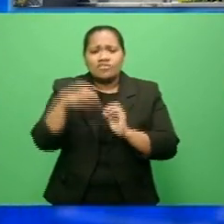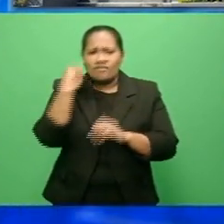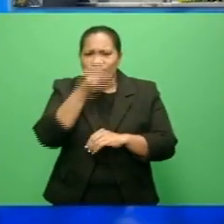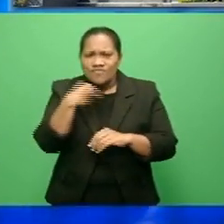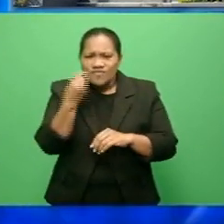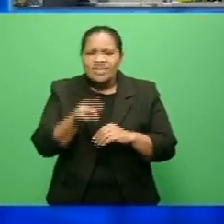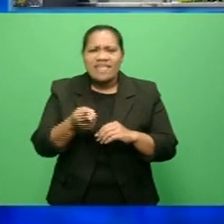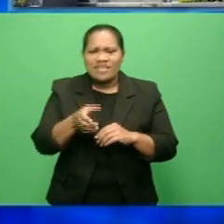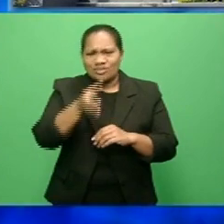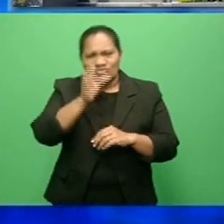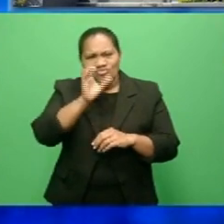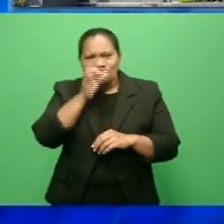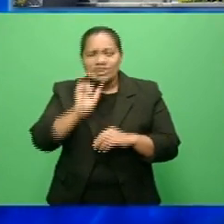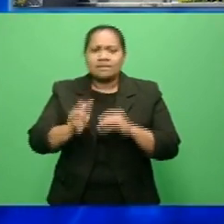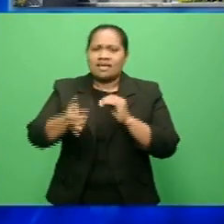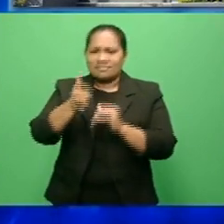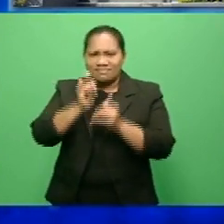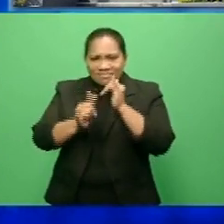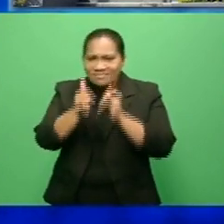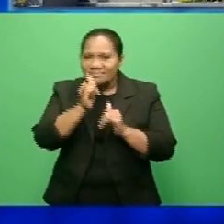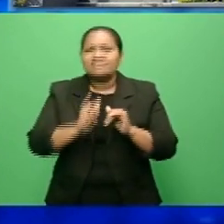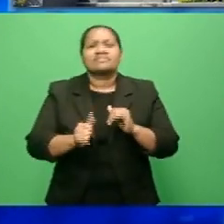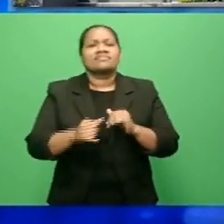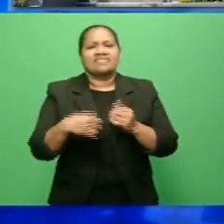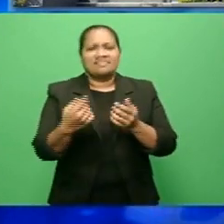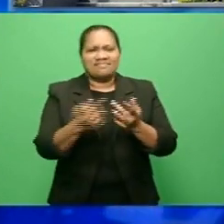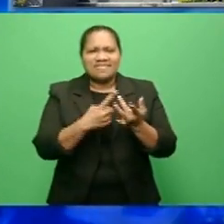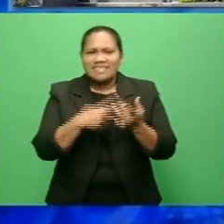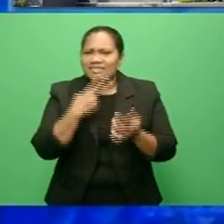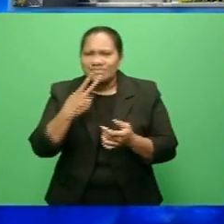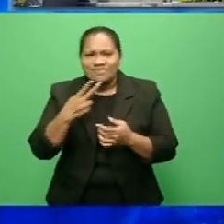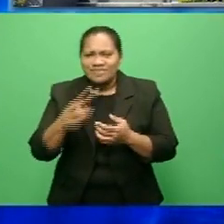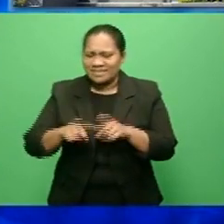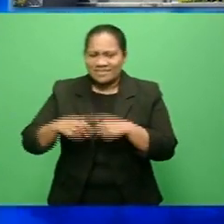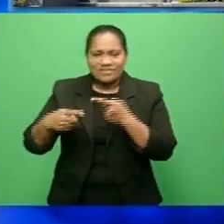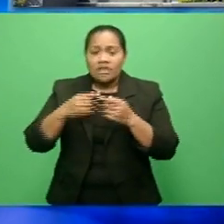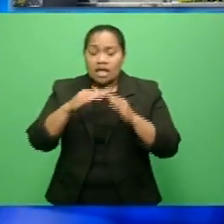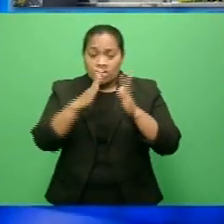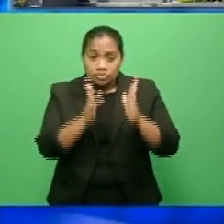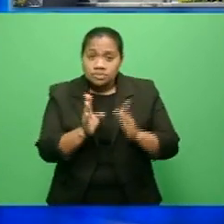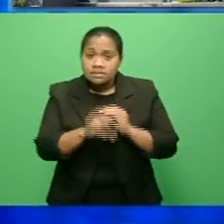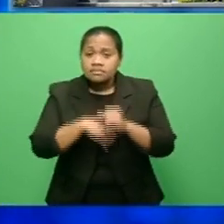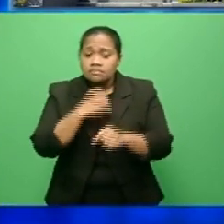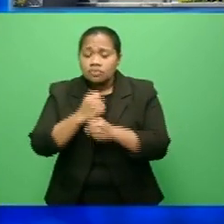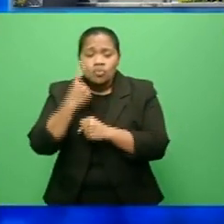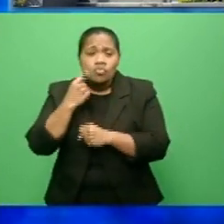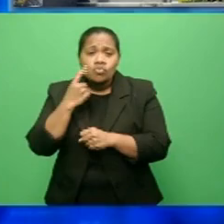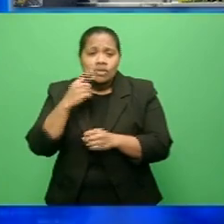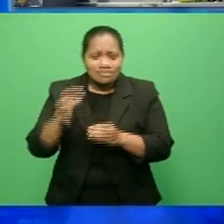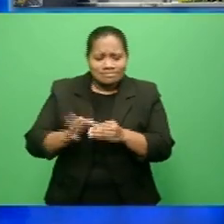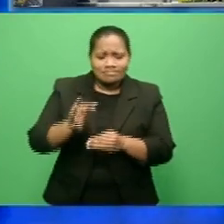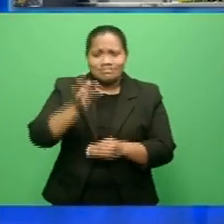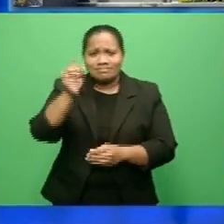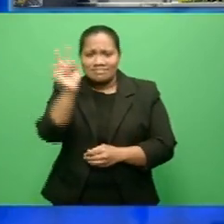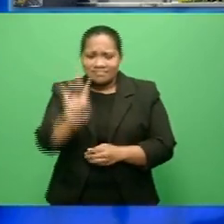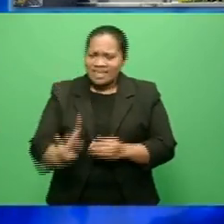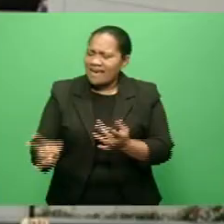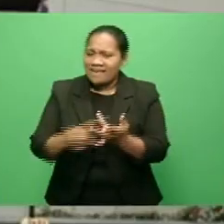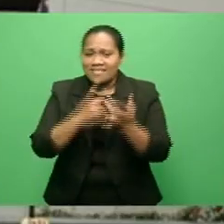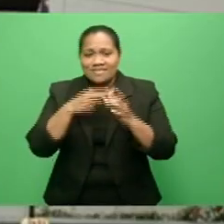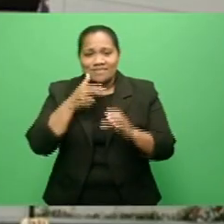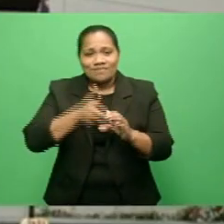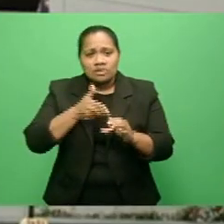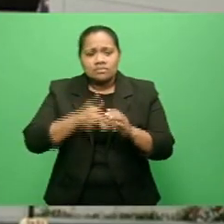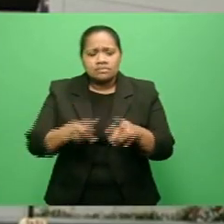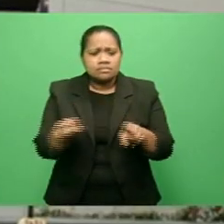beverages, alcoholic beverages, tobacco and narcotics, housing, water, electricity, gas and other fuels. It also highlighted